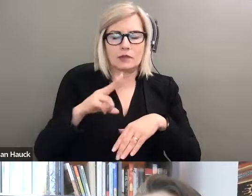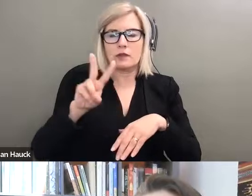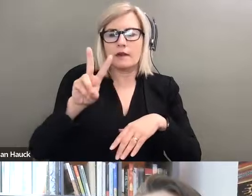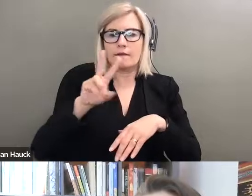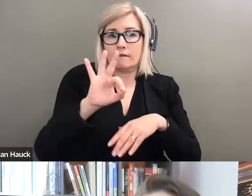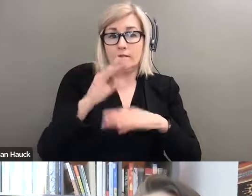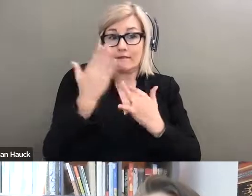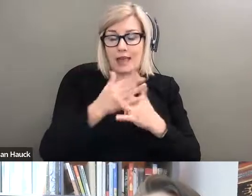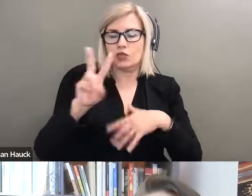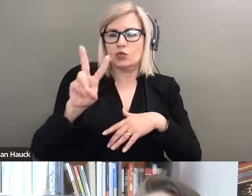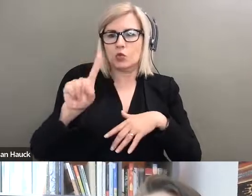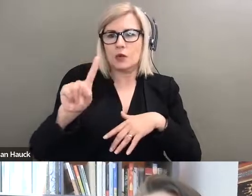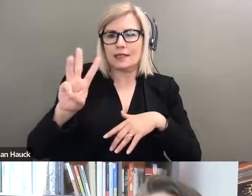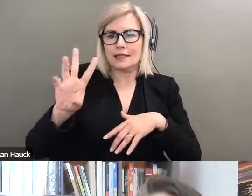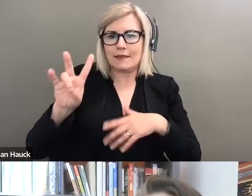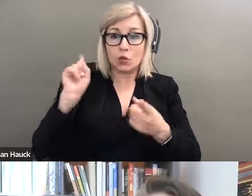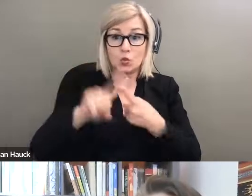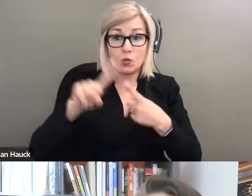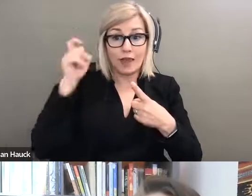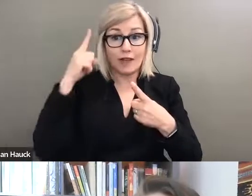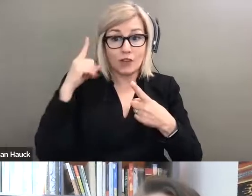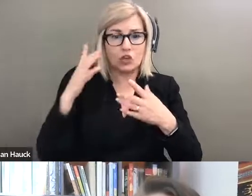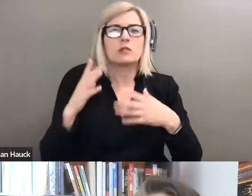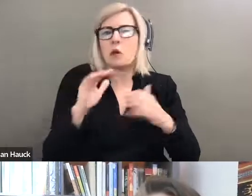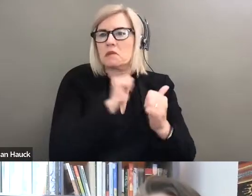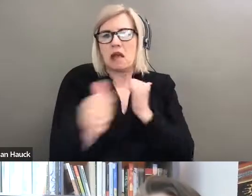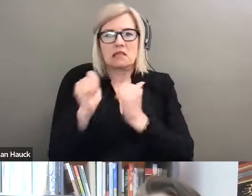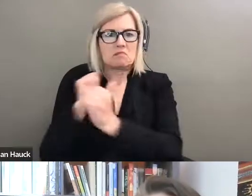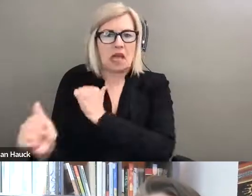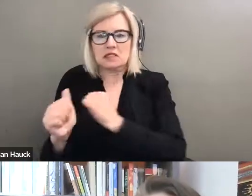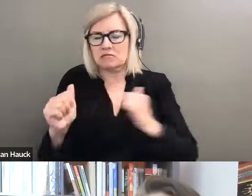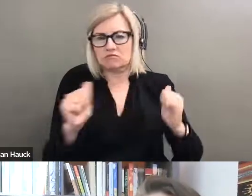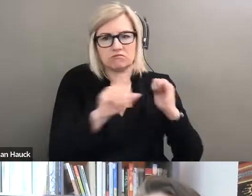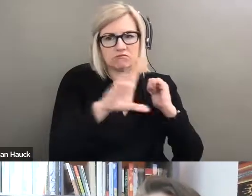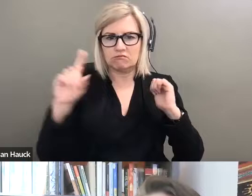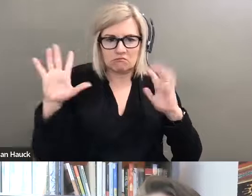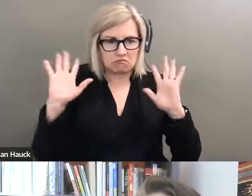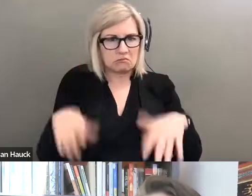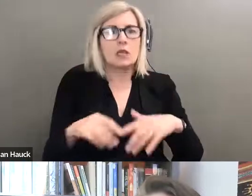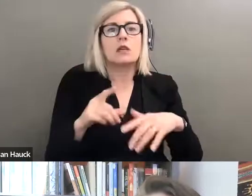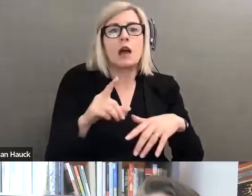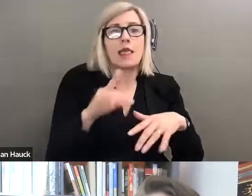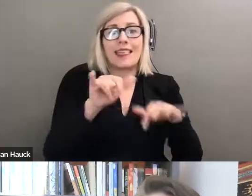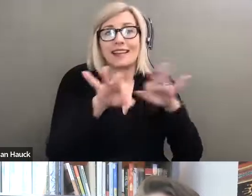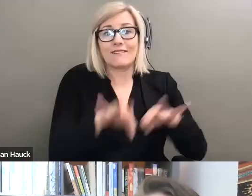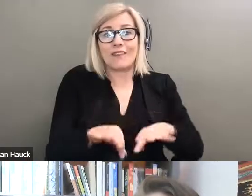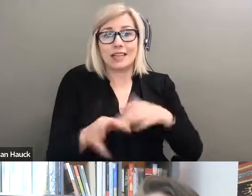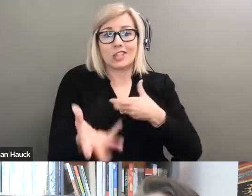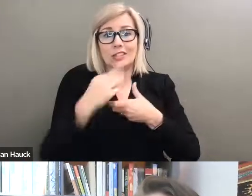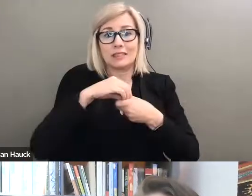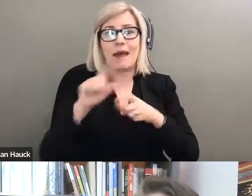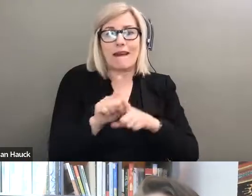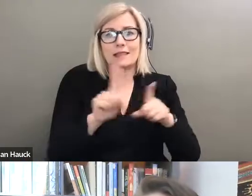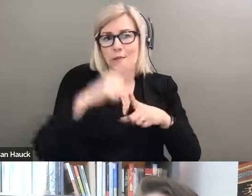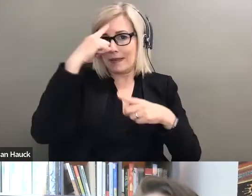2167 to the governor. That passed unanimously, both in the House and the Senate, and that defines autism as a mental health condition,